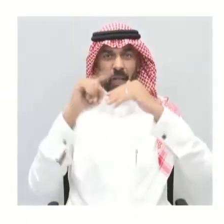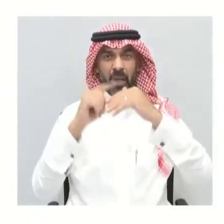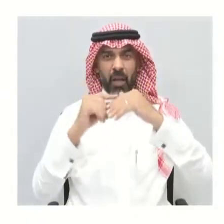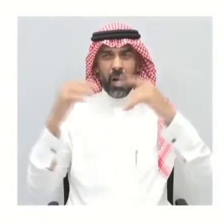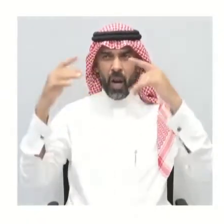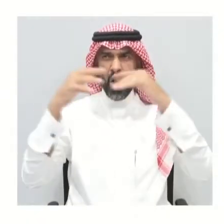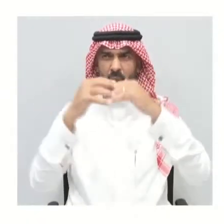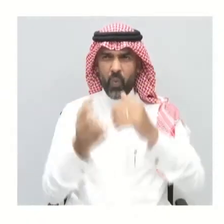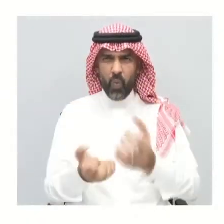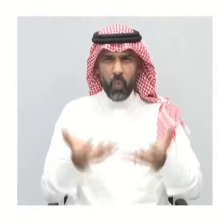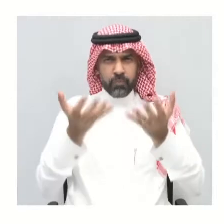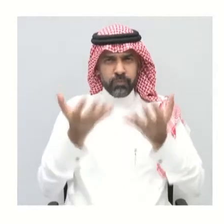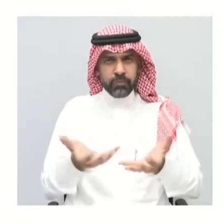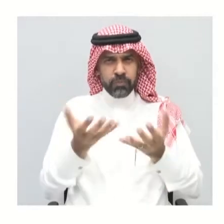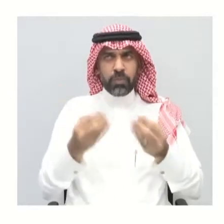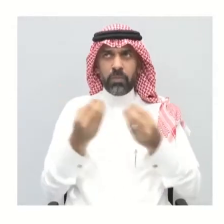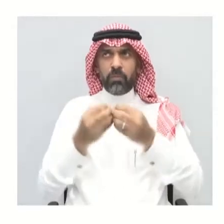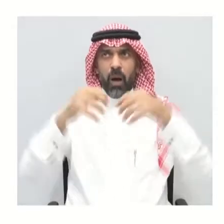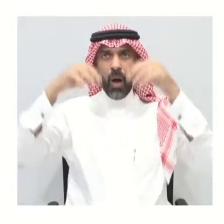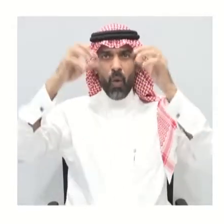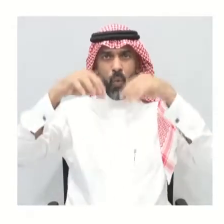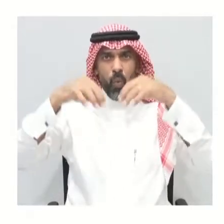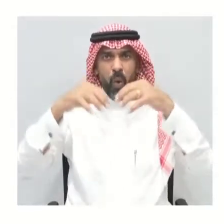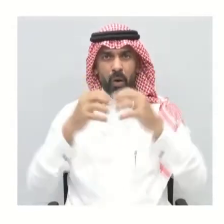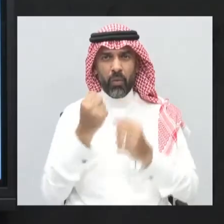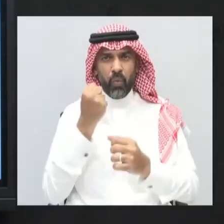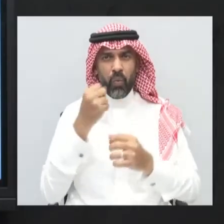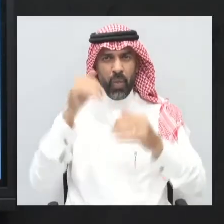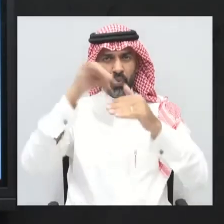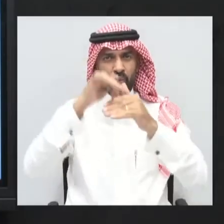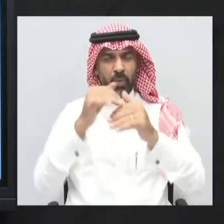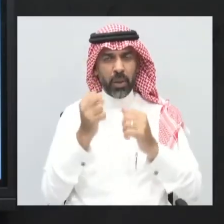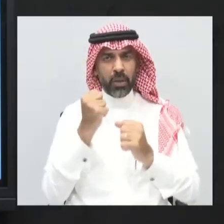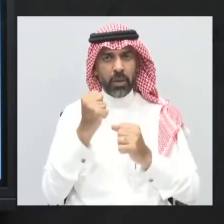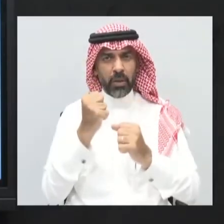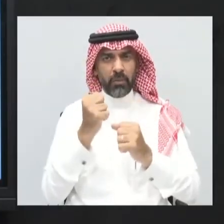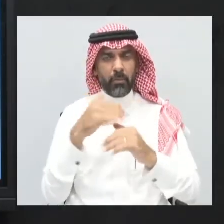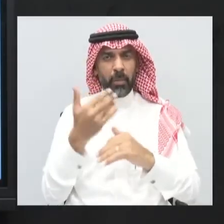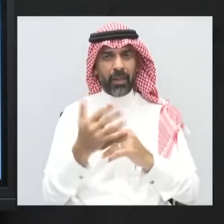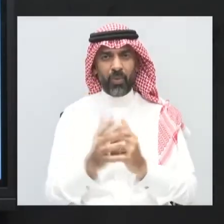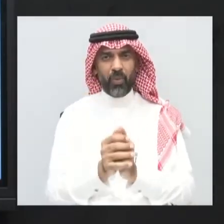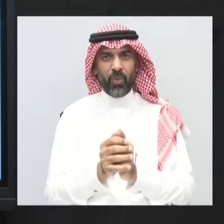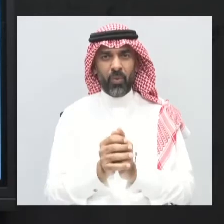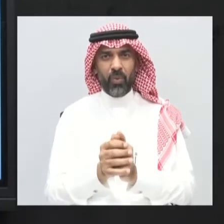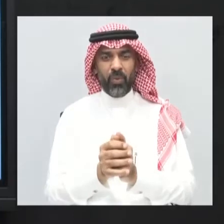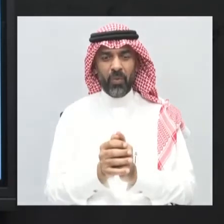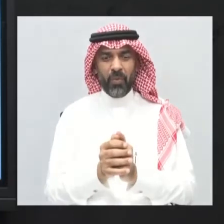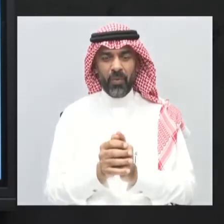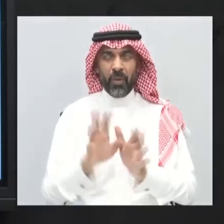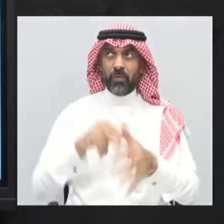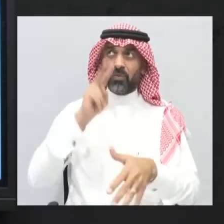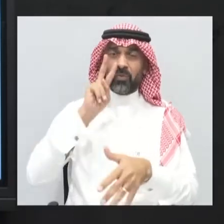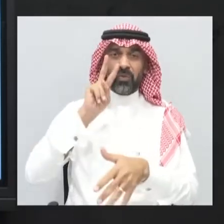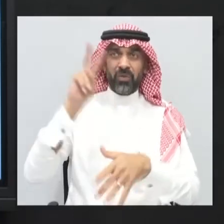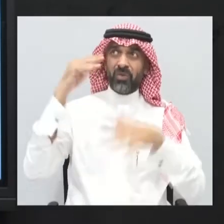become heavy with water, remember, rain comes from clouds, so there's water in the clouds, right? So when the clouds